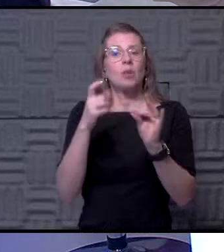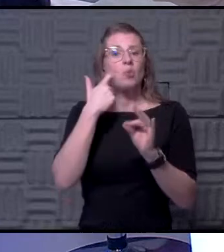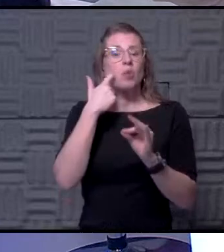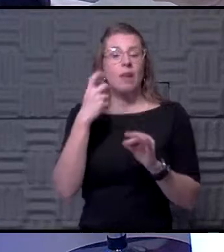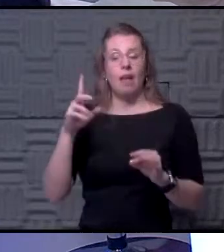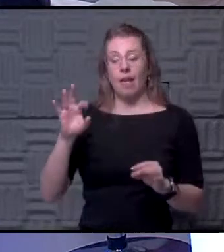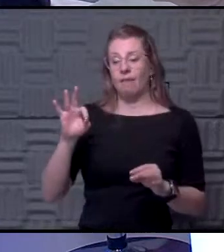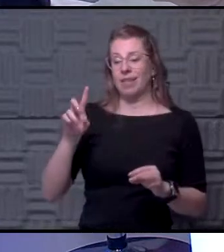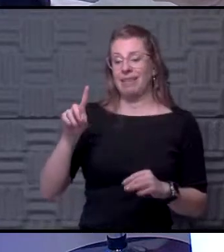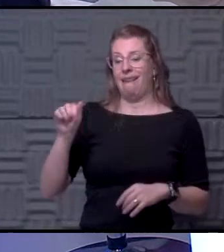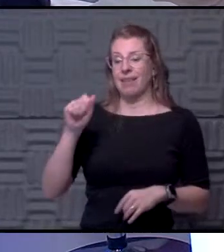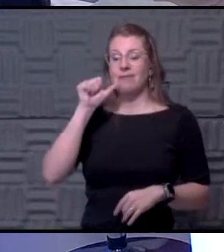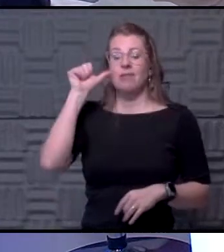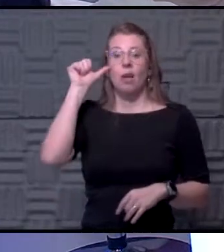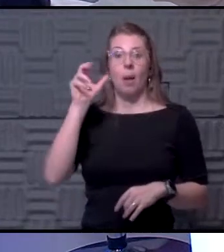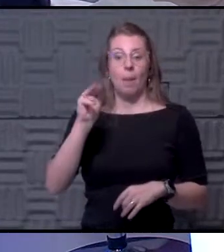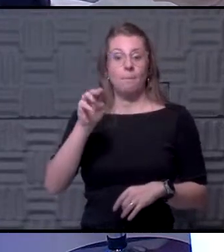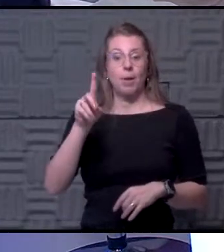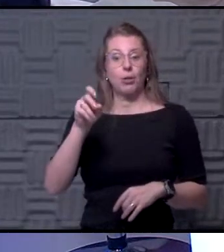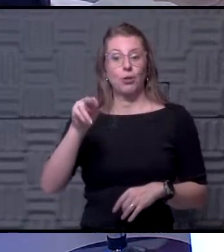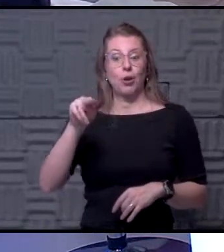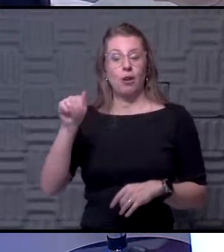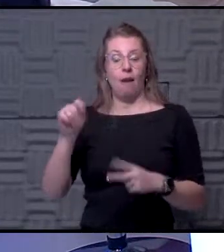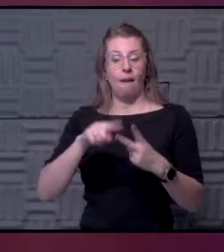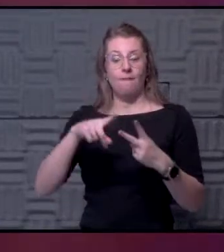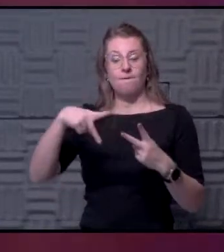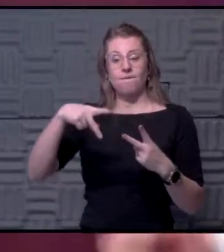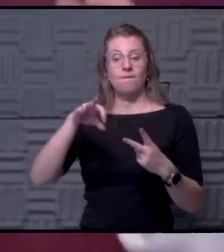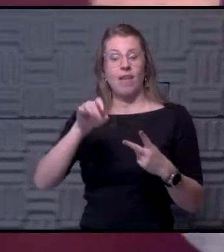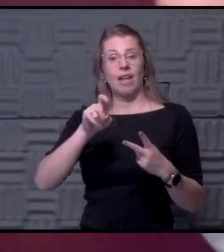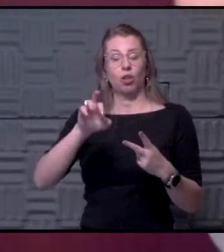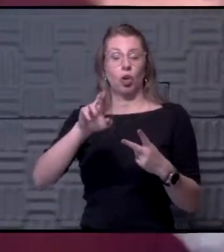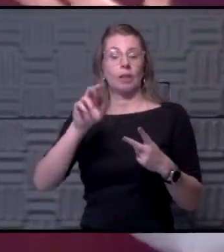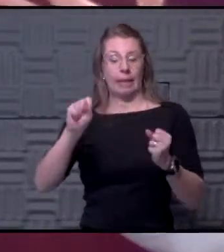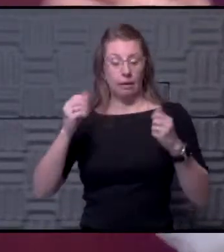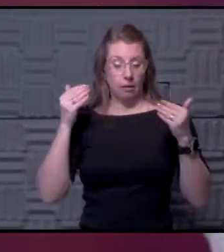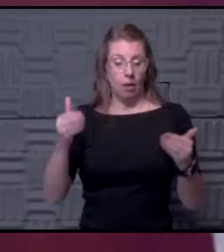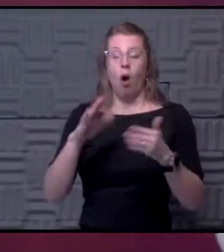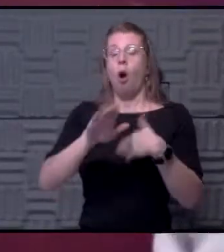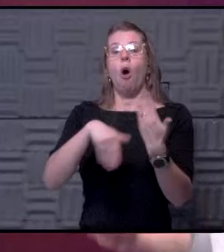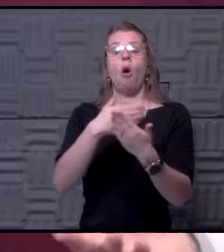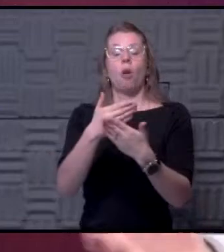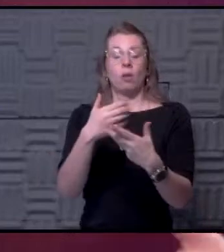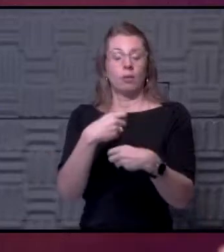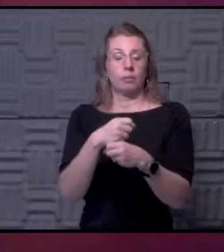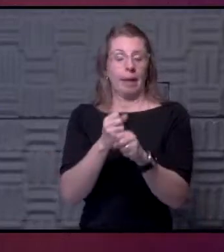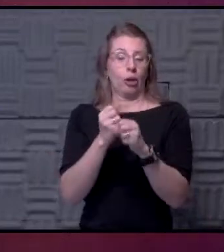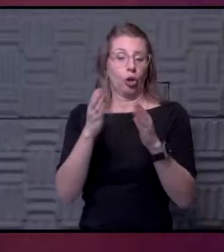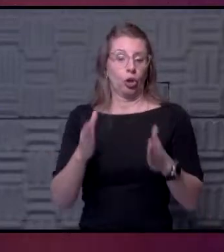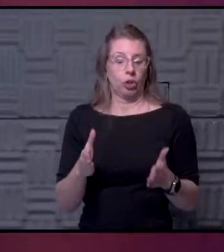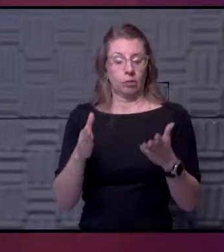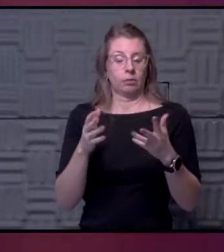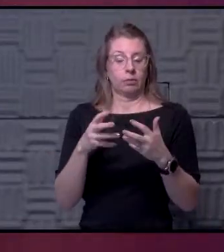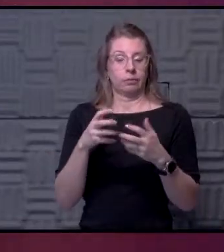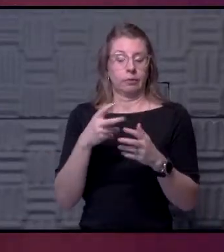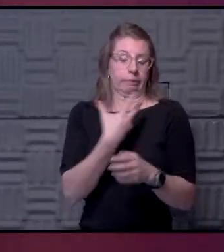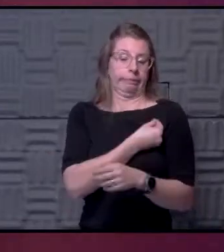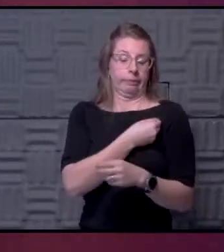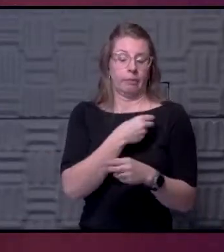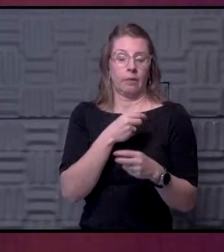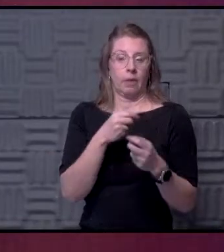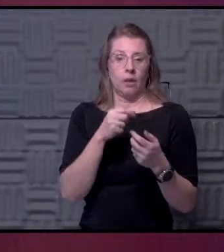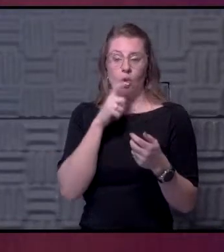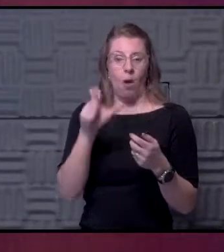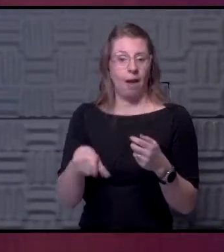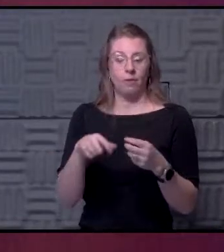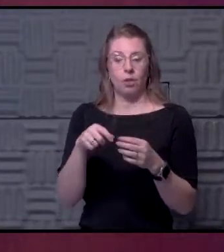the FDA yesterday saying that Moderna and Pfizer can move more, all vaccine makers, Moderna and Pfizer are the most nimble around this question, don't have